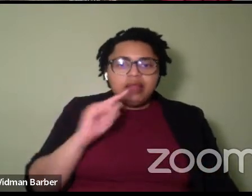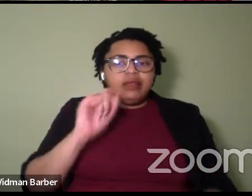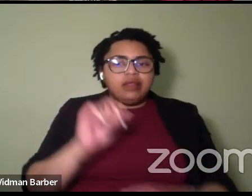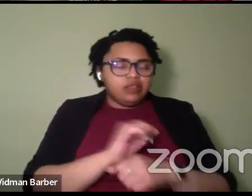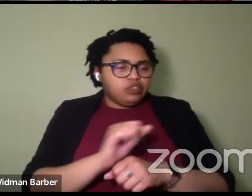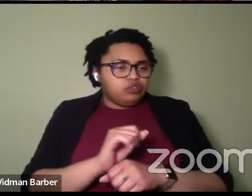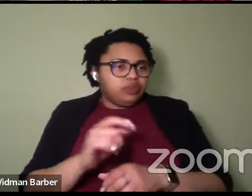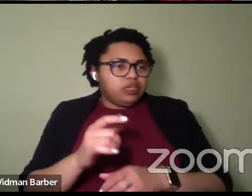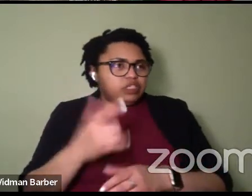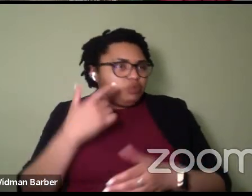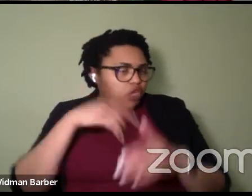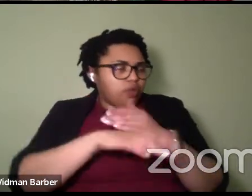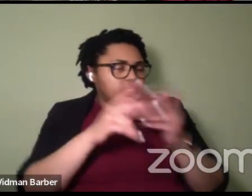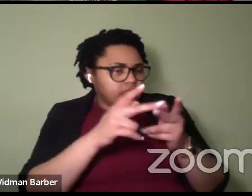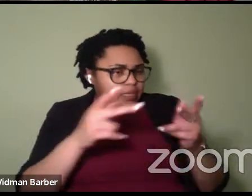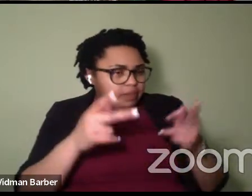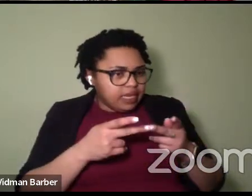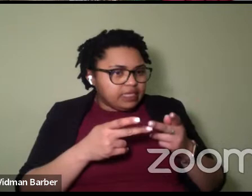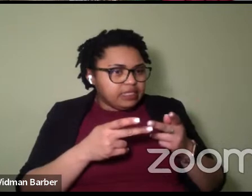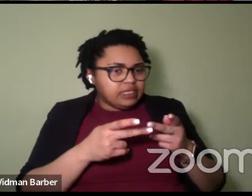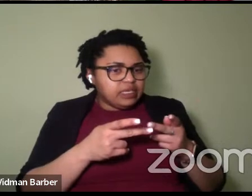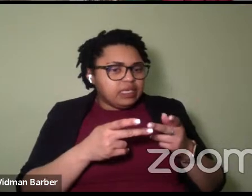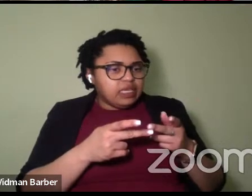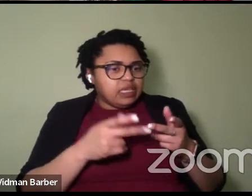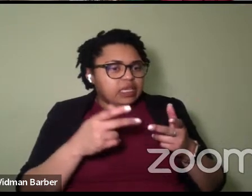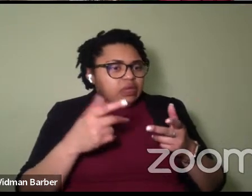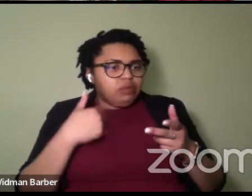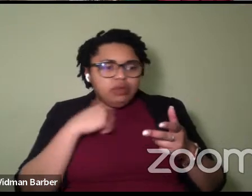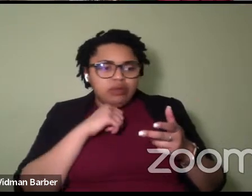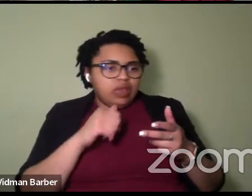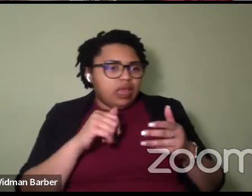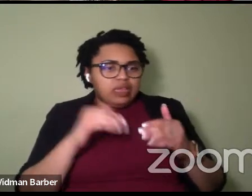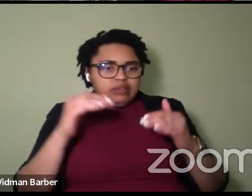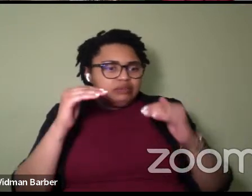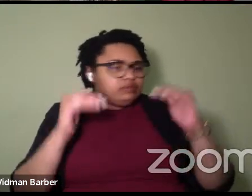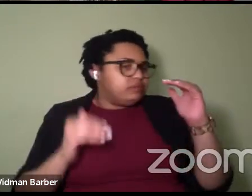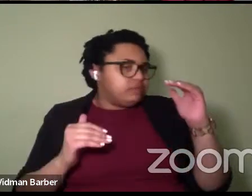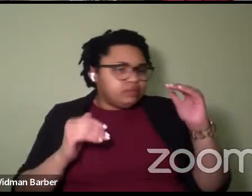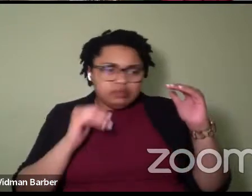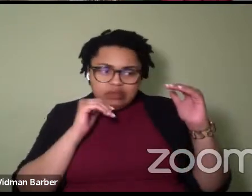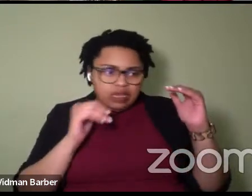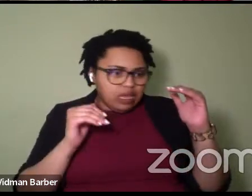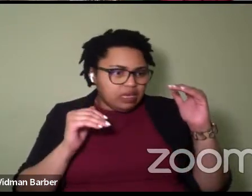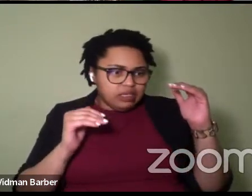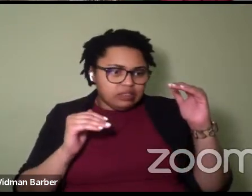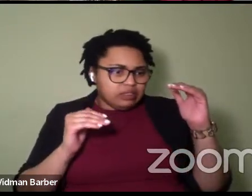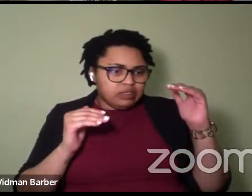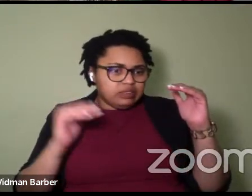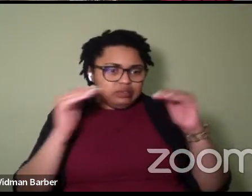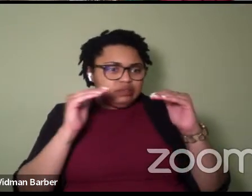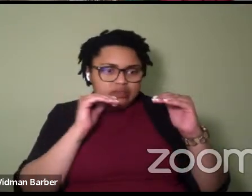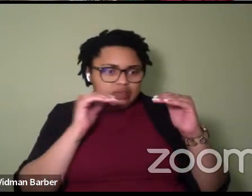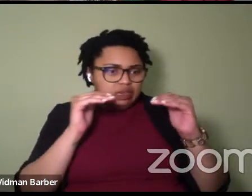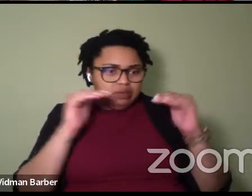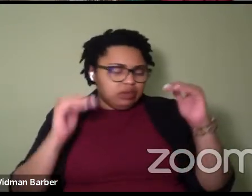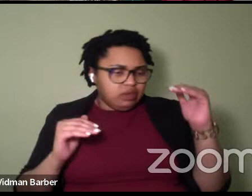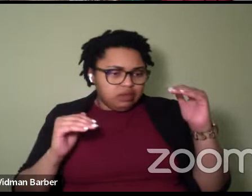even though they asked for diverse candidates, even though they claimed that they wanted us to be there. And then we get there and it's like,